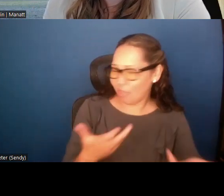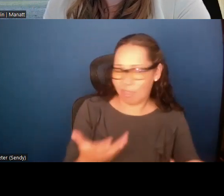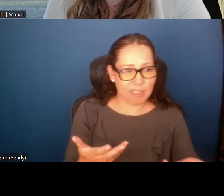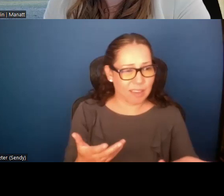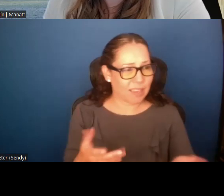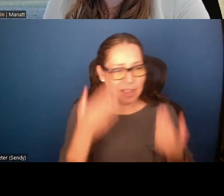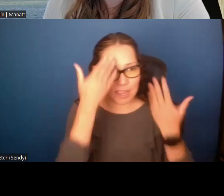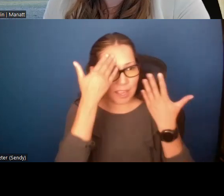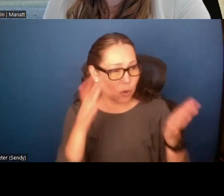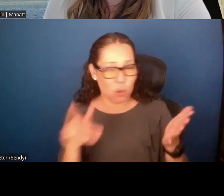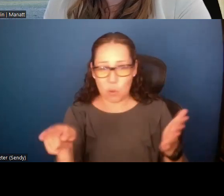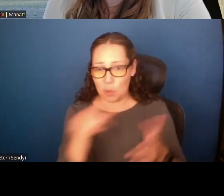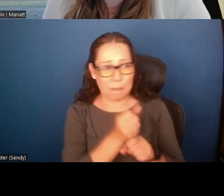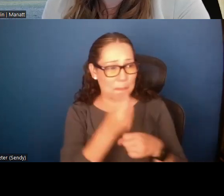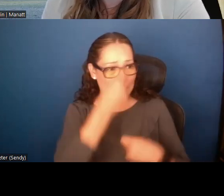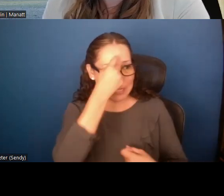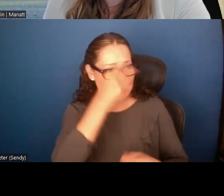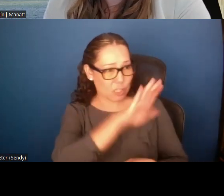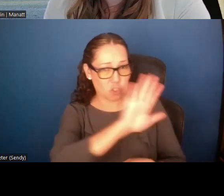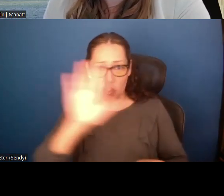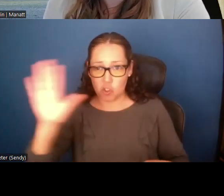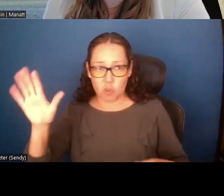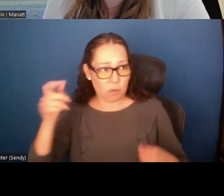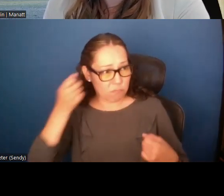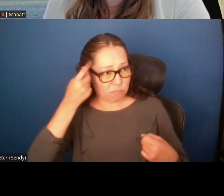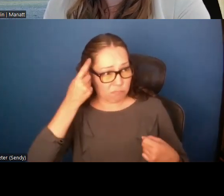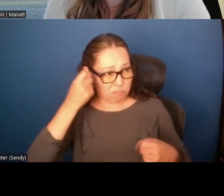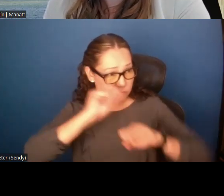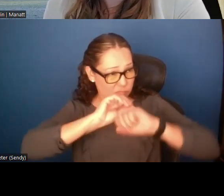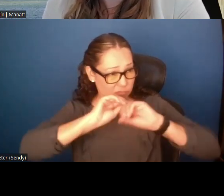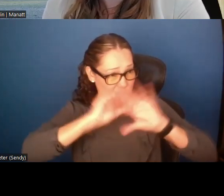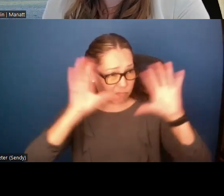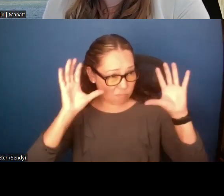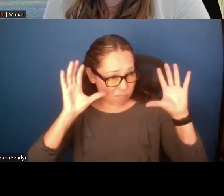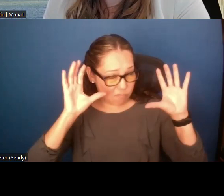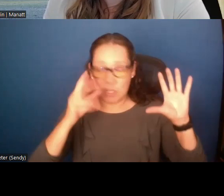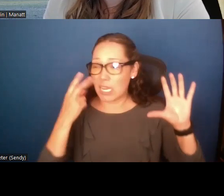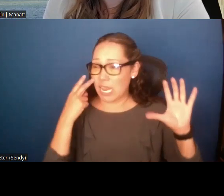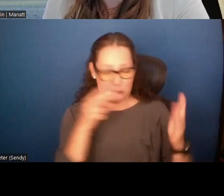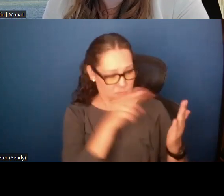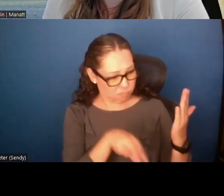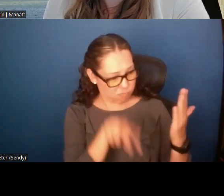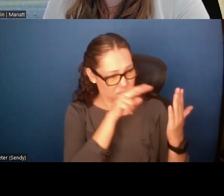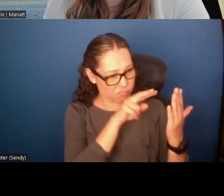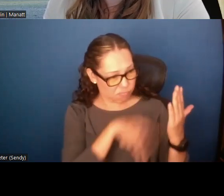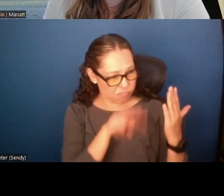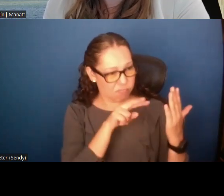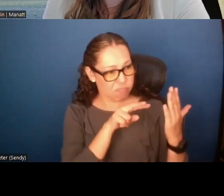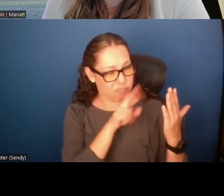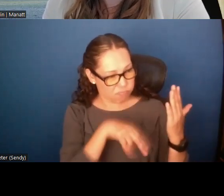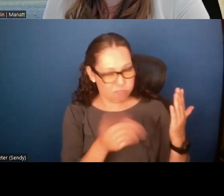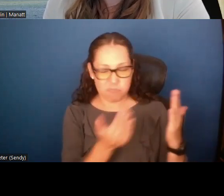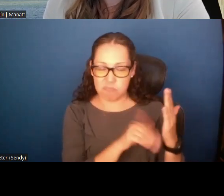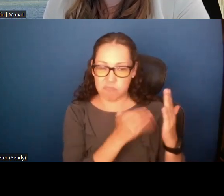all. But yeah, but I continue to look at this, and I continue to look at this definition of, like, you know,